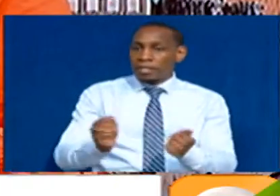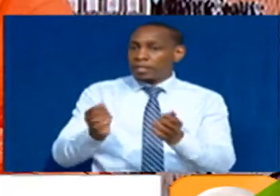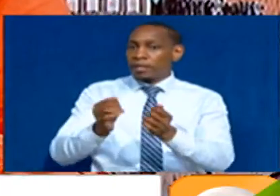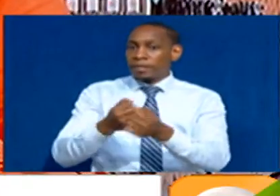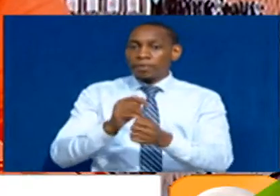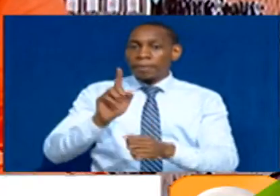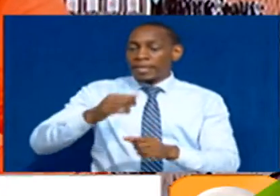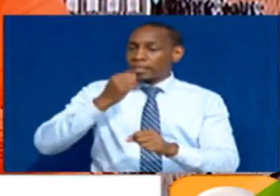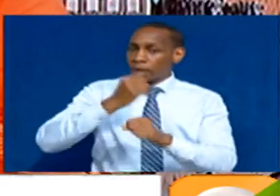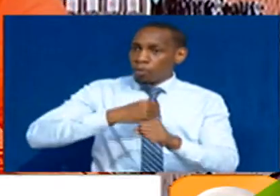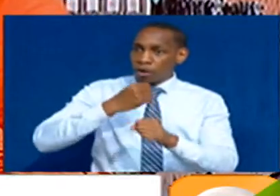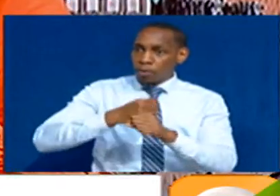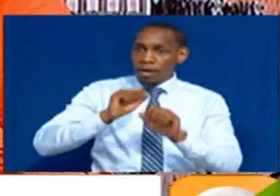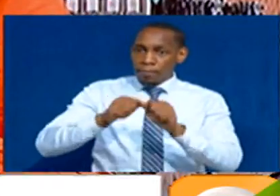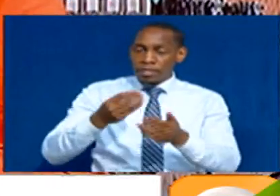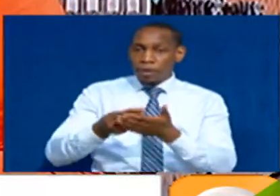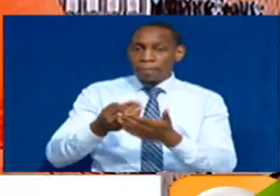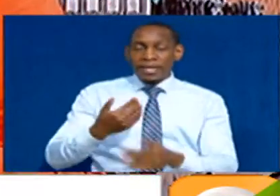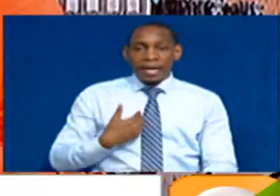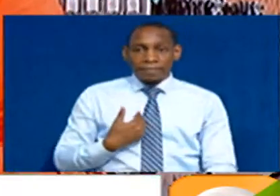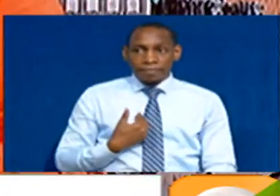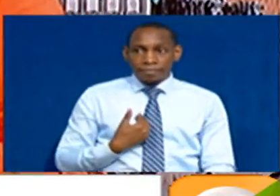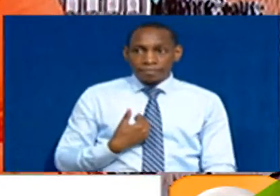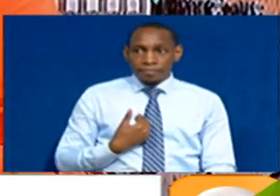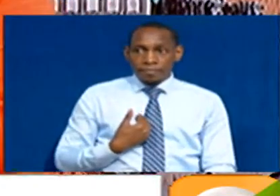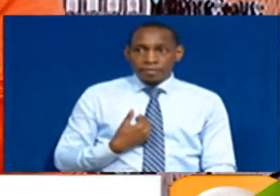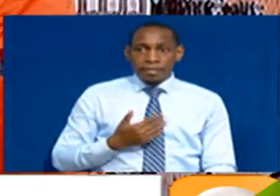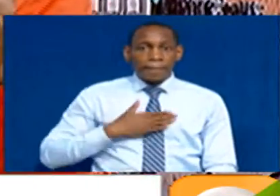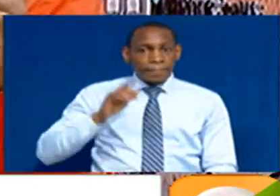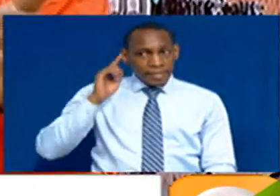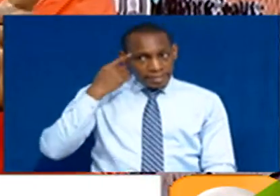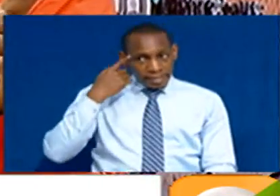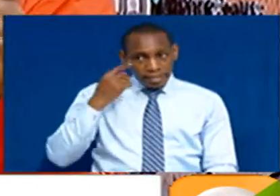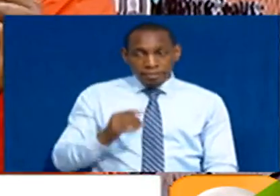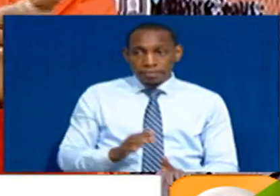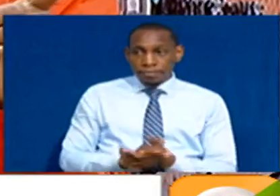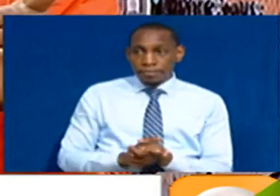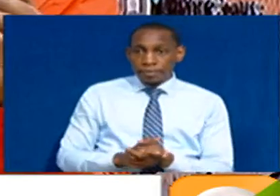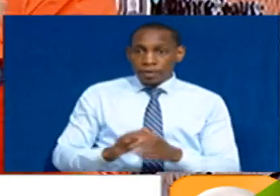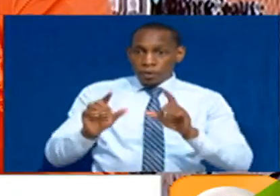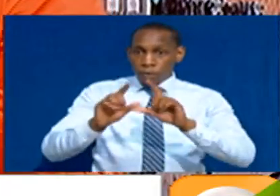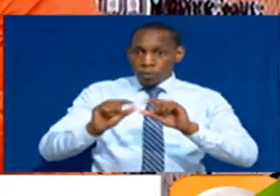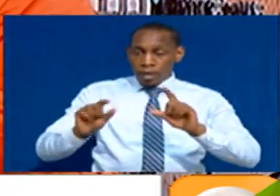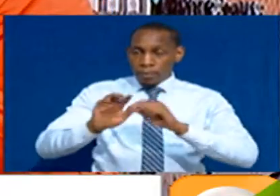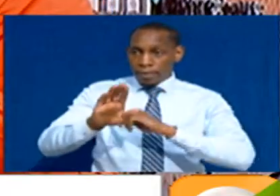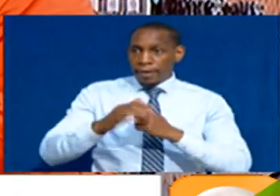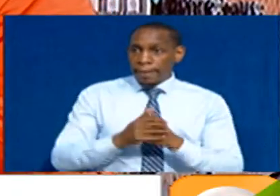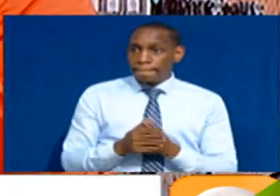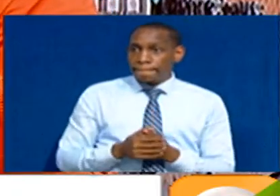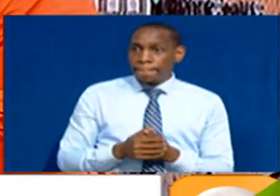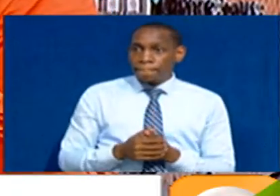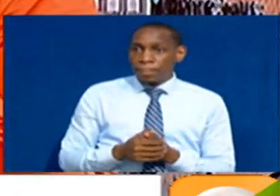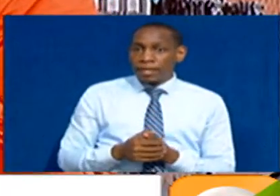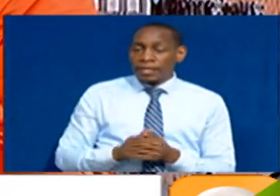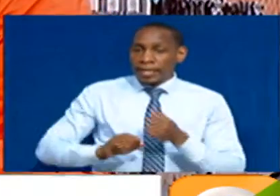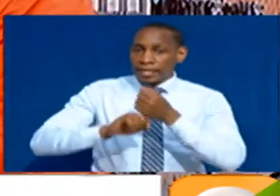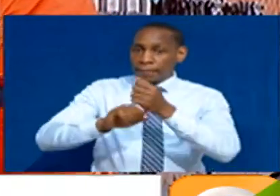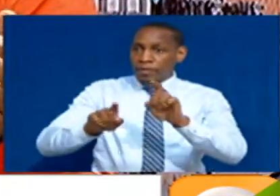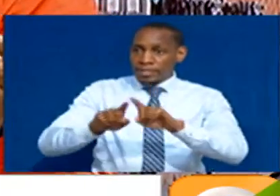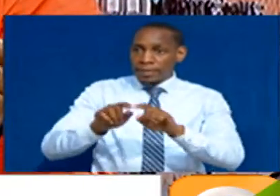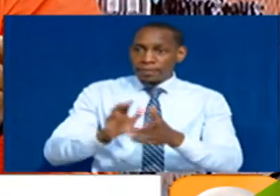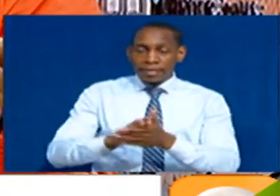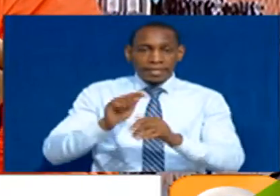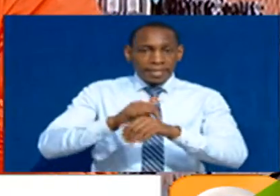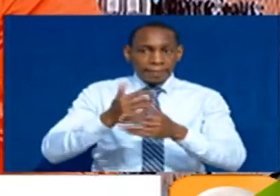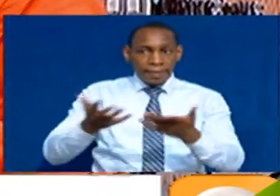have to work hard for you to be able to get that money. Well, not so everyone I think just to get to her point, what she was saying, I would support that at